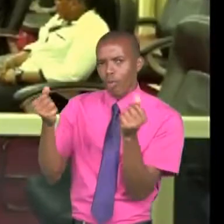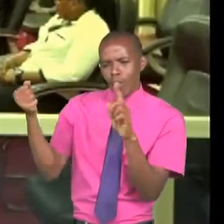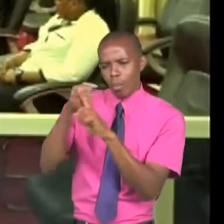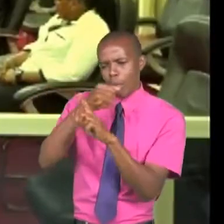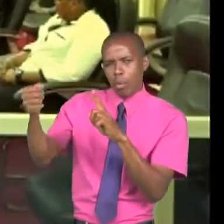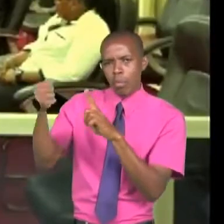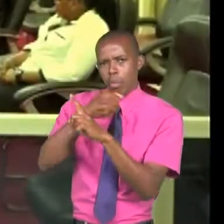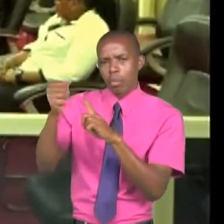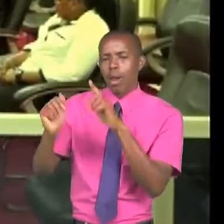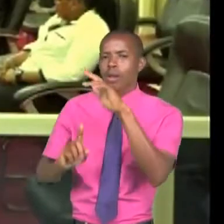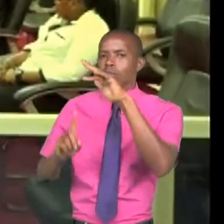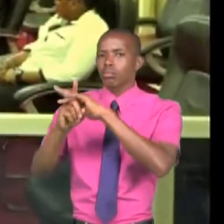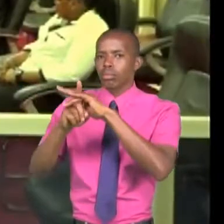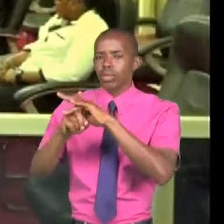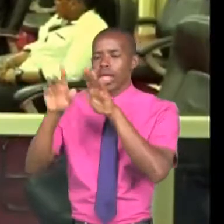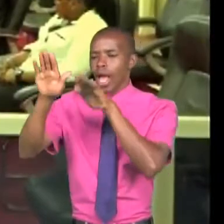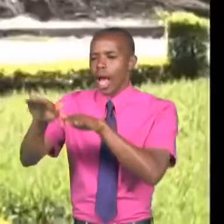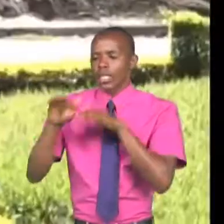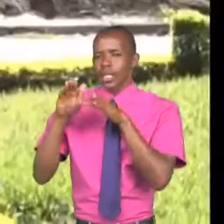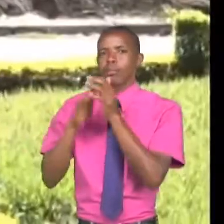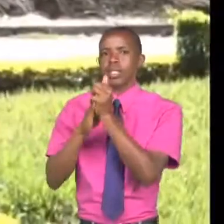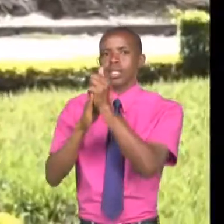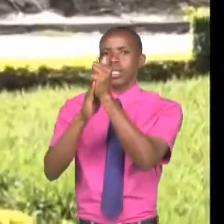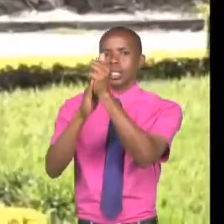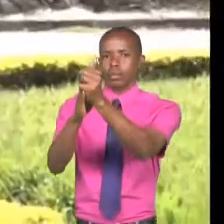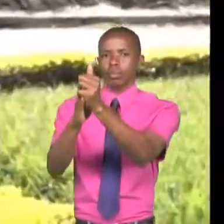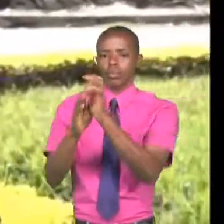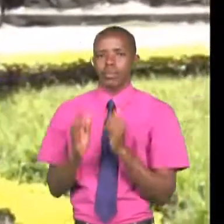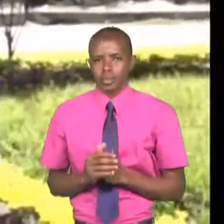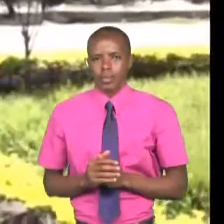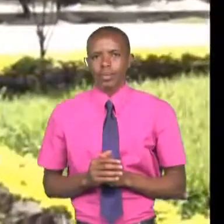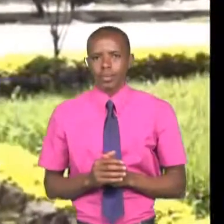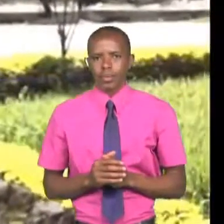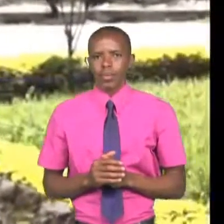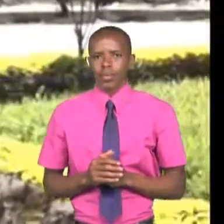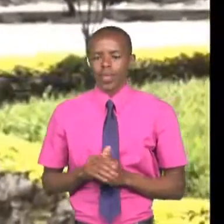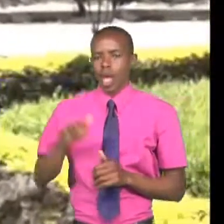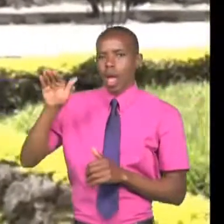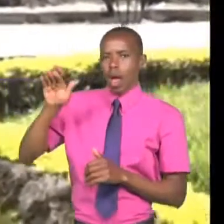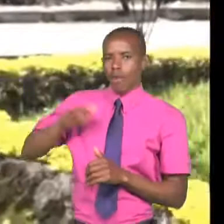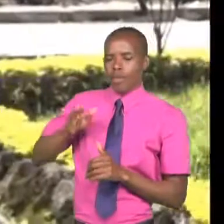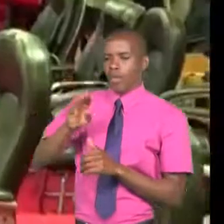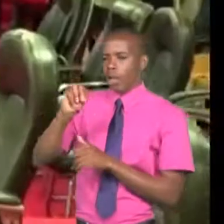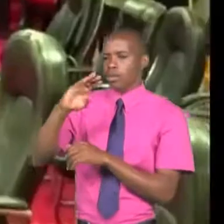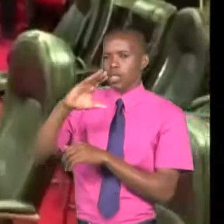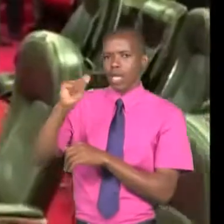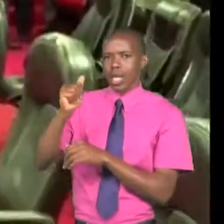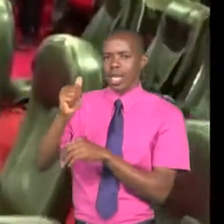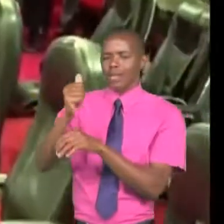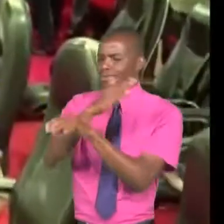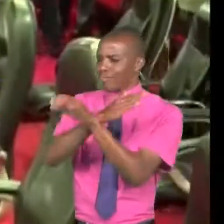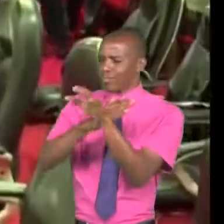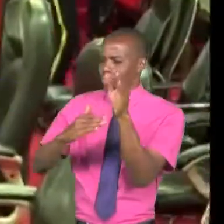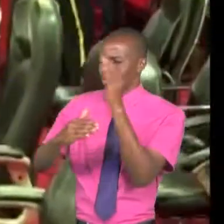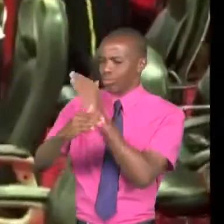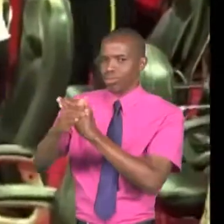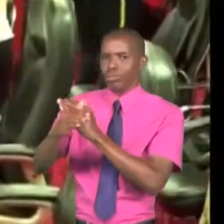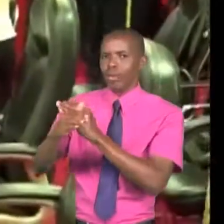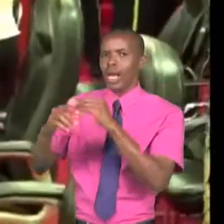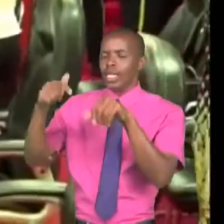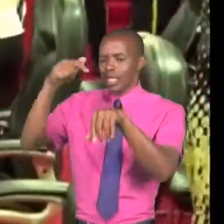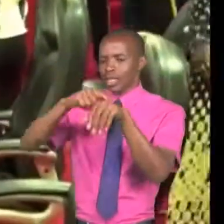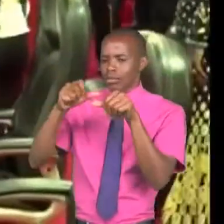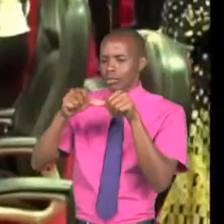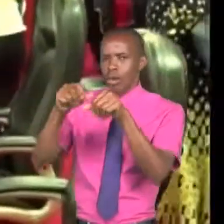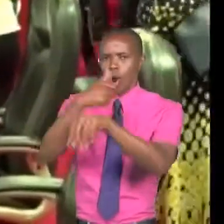the legality of the assembly leadership. A female MCA was injured in the melee and rushed